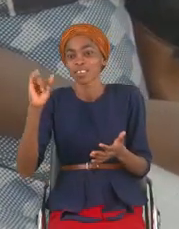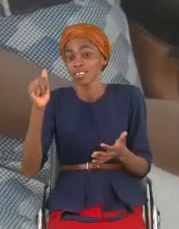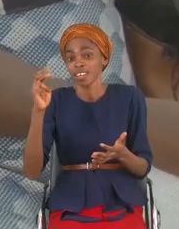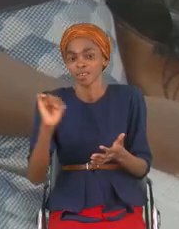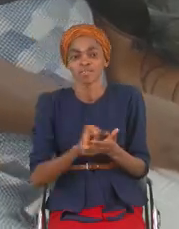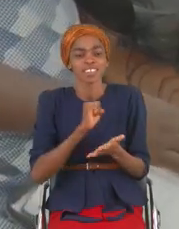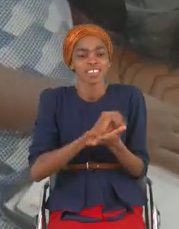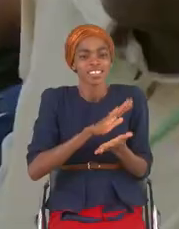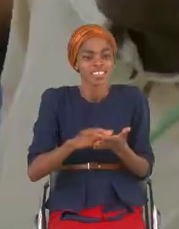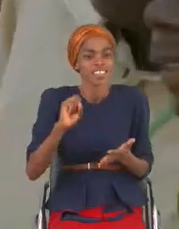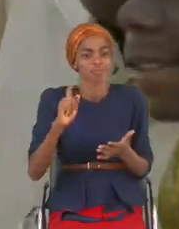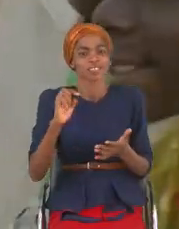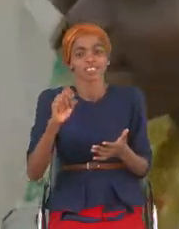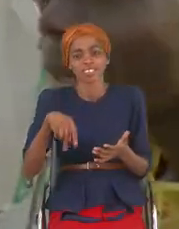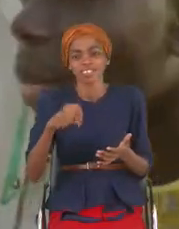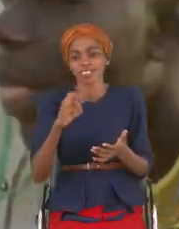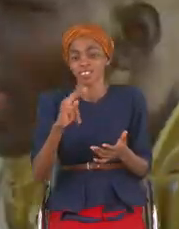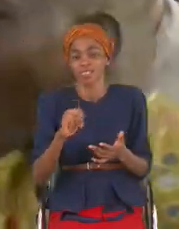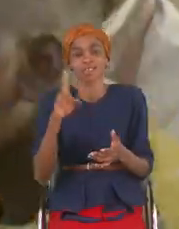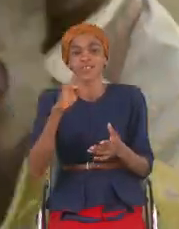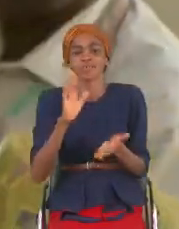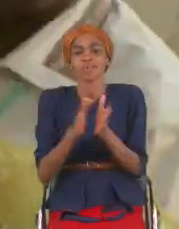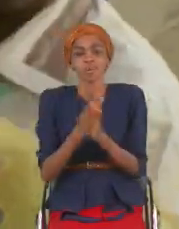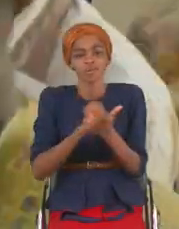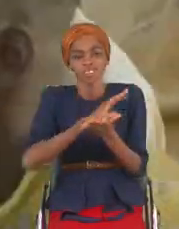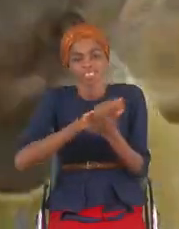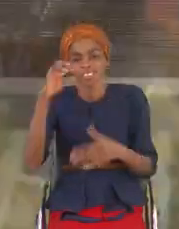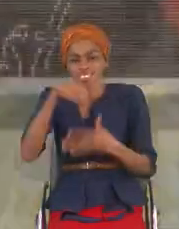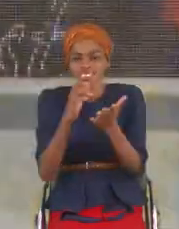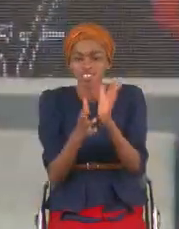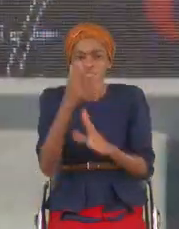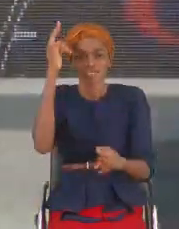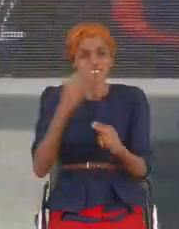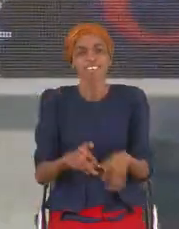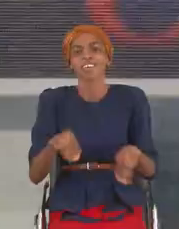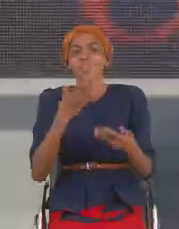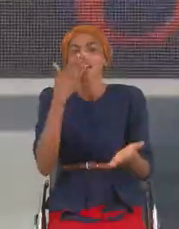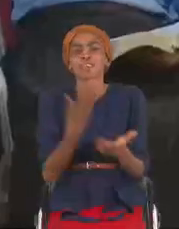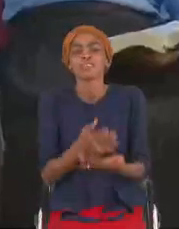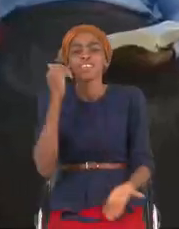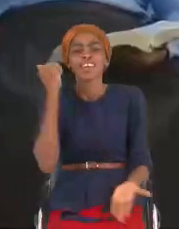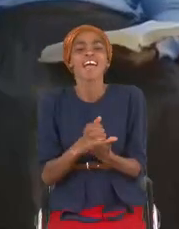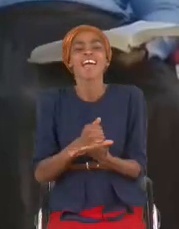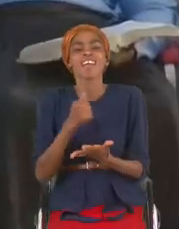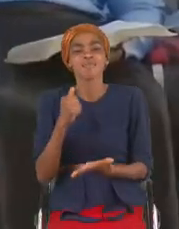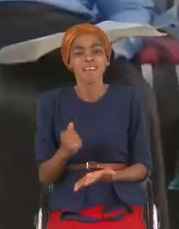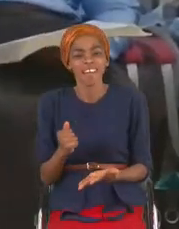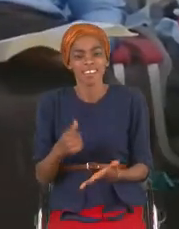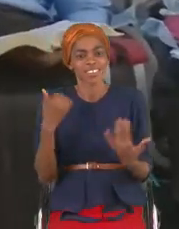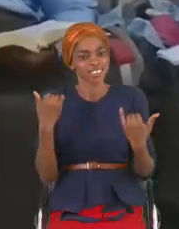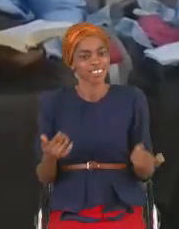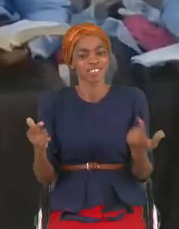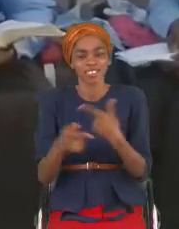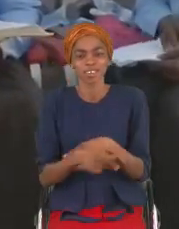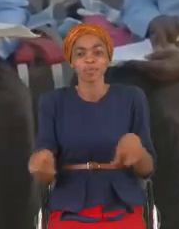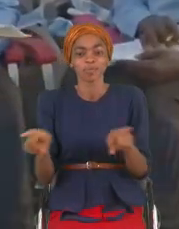Stephen. You become a saint in Jesus' name. Give me good, good amen. Amen. Today, as